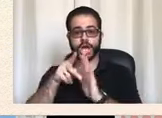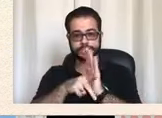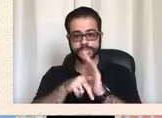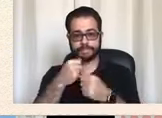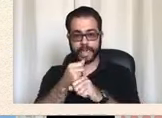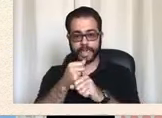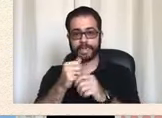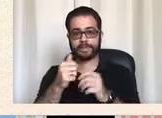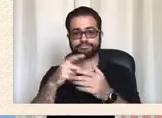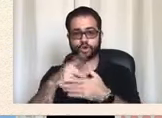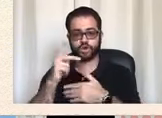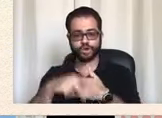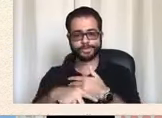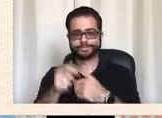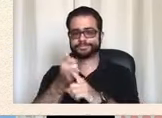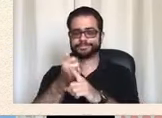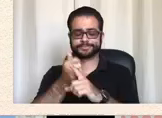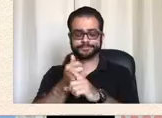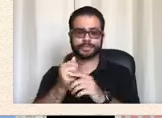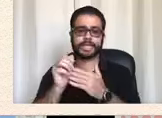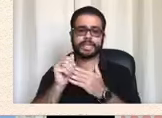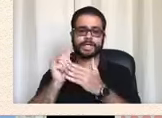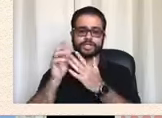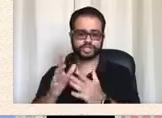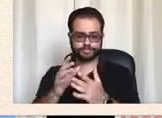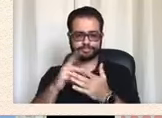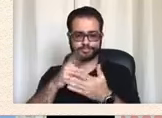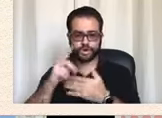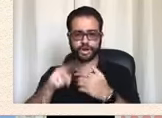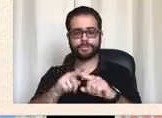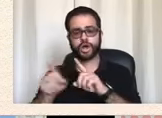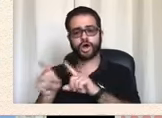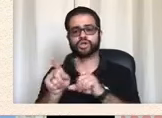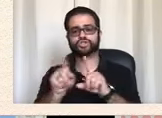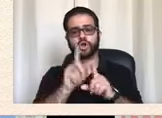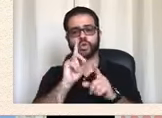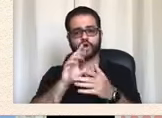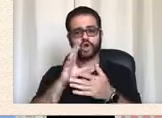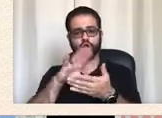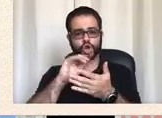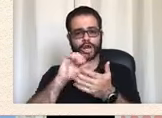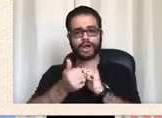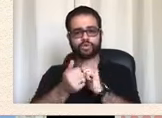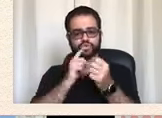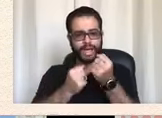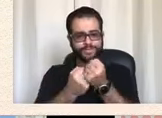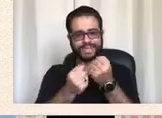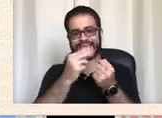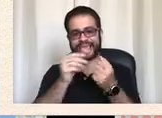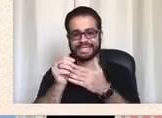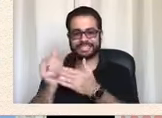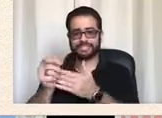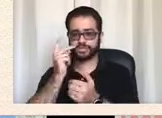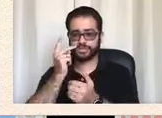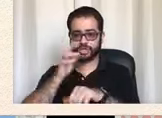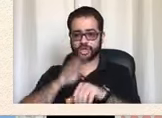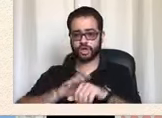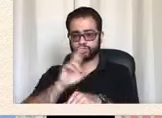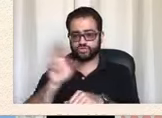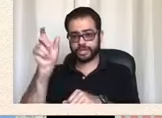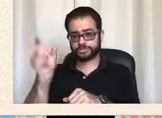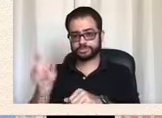going to learn how to advocate, but you're going to learn how to lead. Just like if you see on the right side of your screen there, he was a member of the program